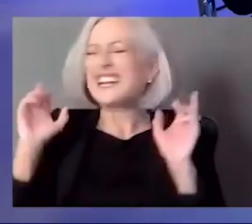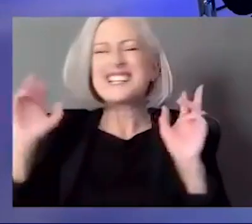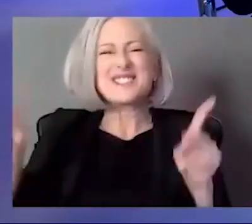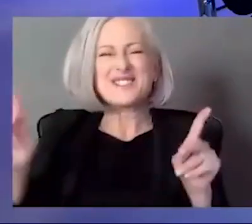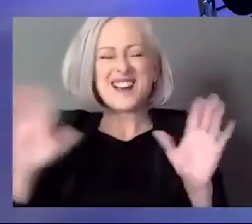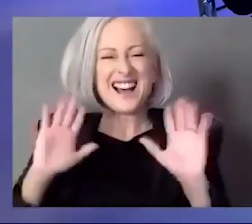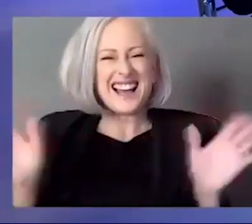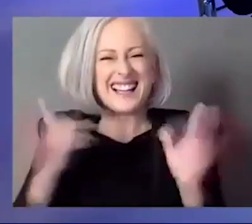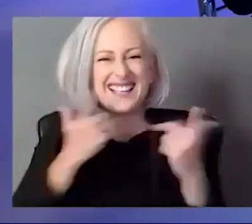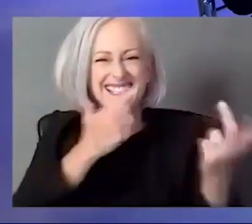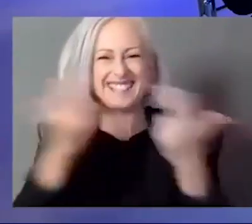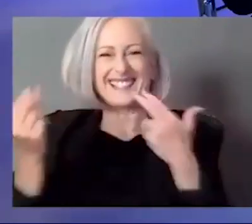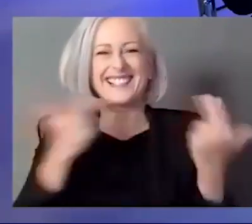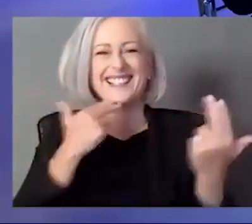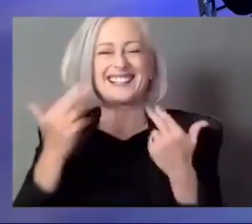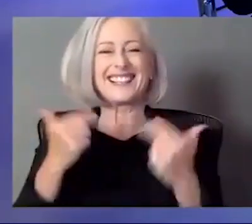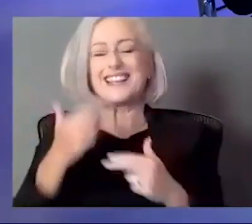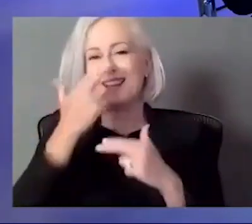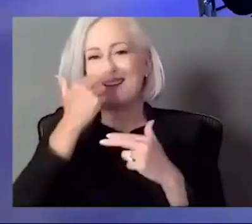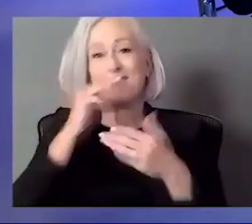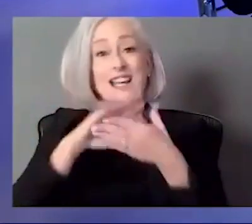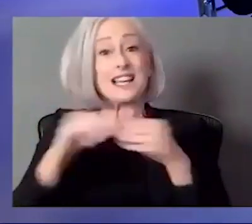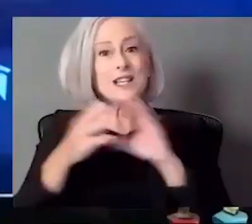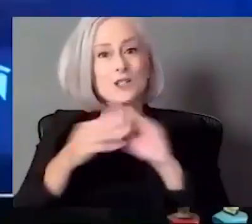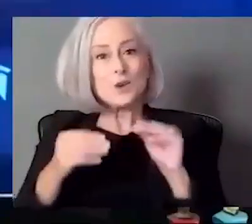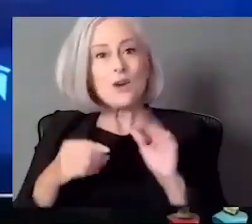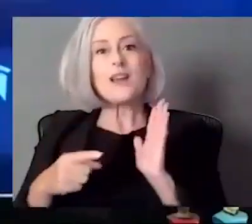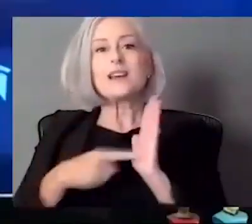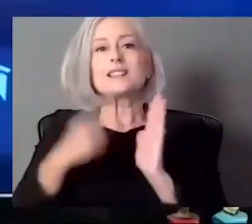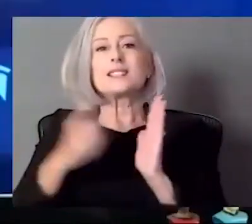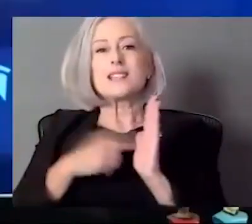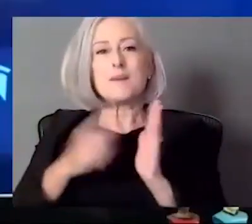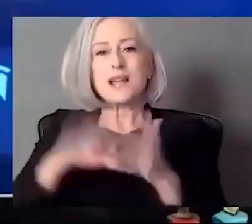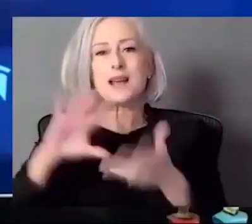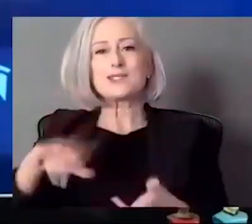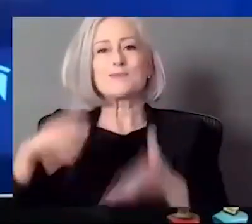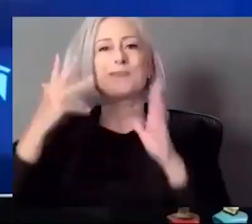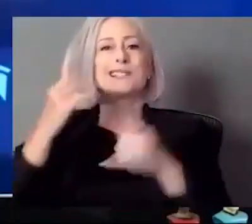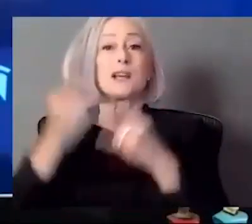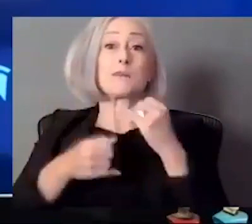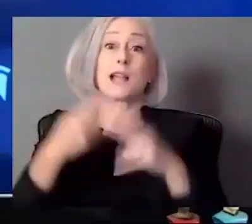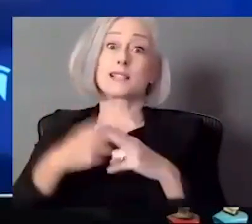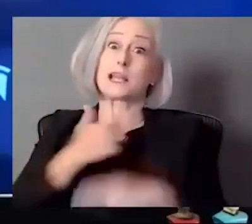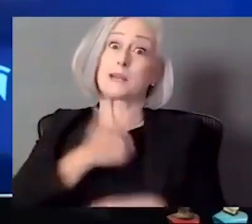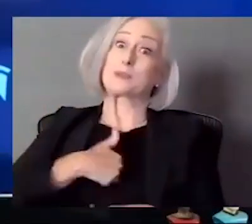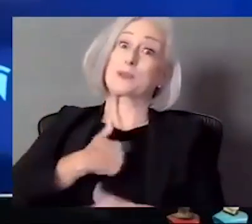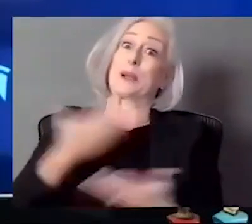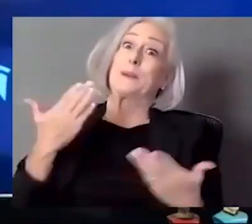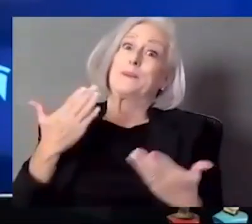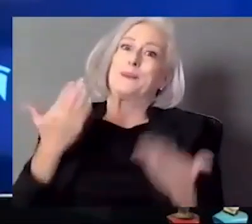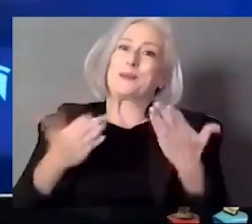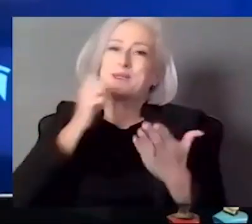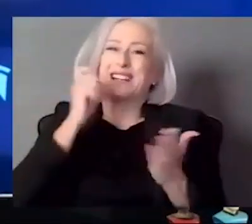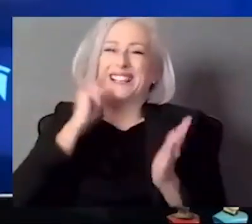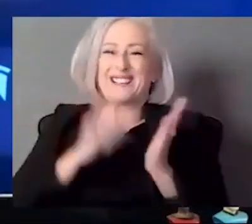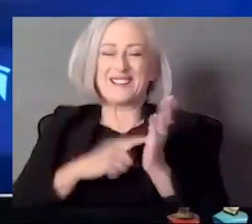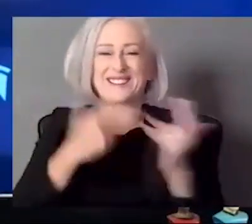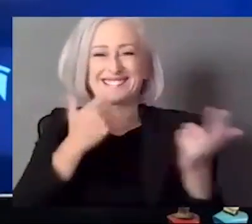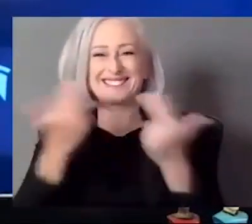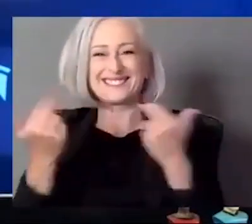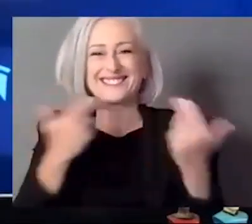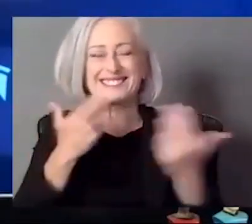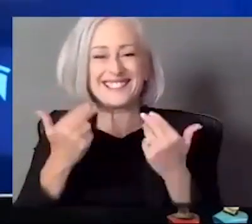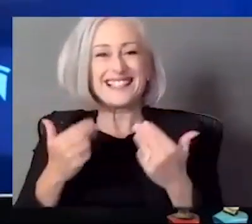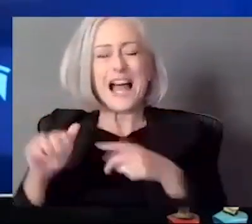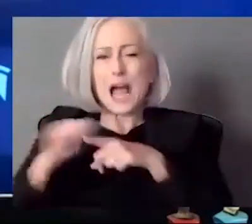Okay, this is a funny story. I sometimes butcher last names, and you may have noticed that over the year. And so I was practicing it beforehand. Okay, I just got to